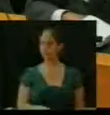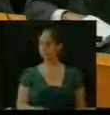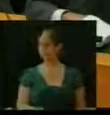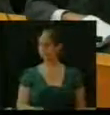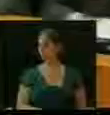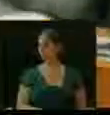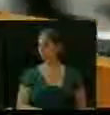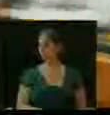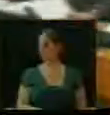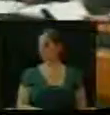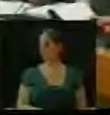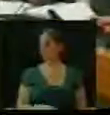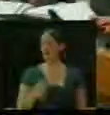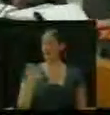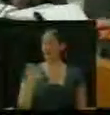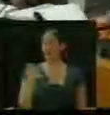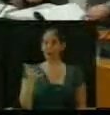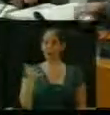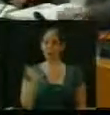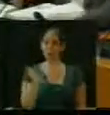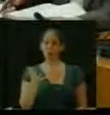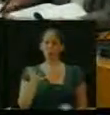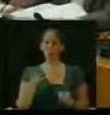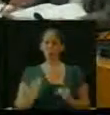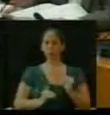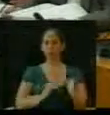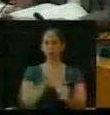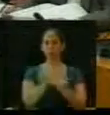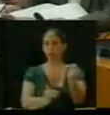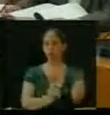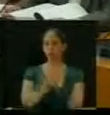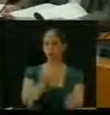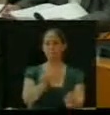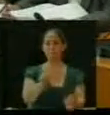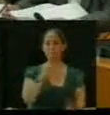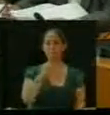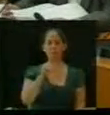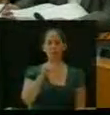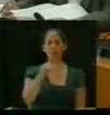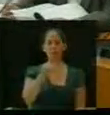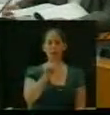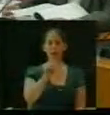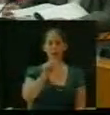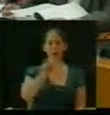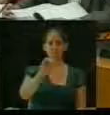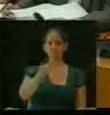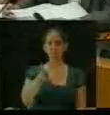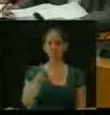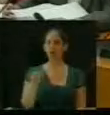Mr. Chairman, I want to move forward. Mr. Hammond, I applaud you for doing this.